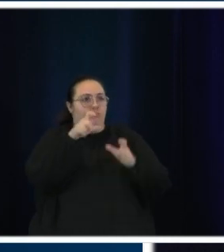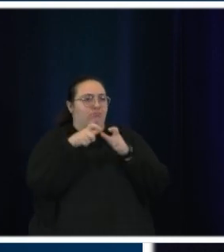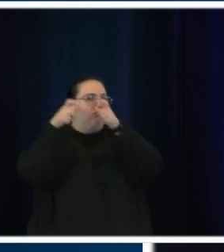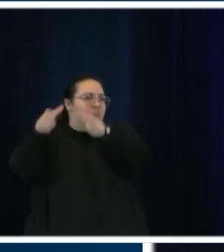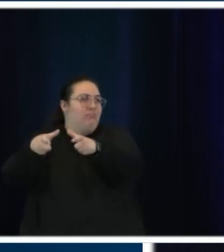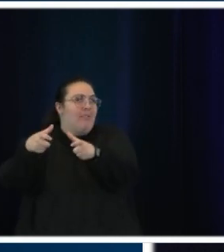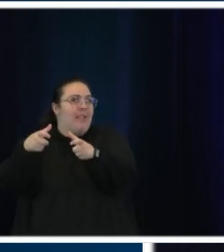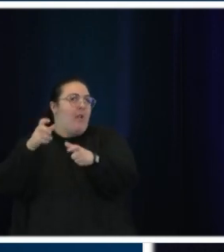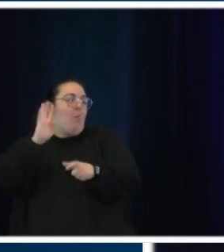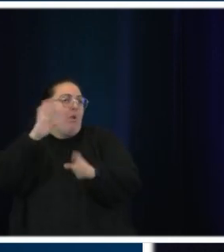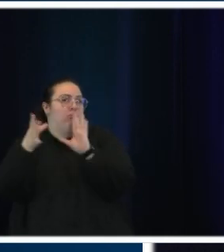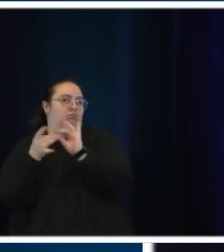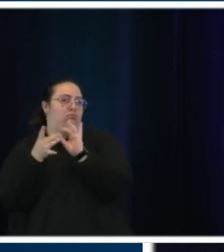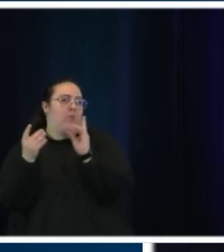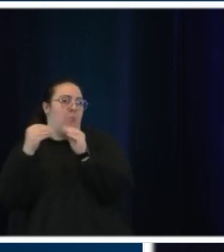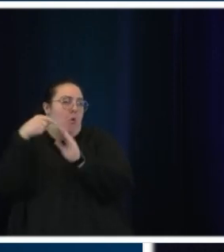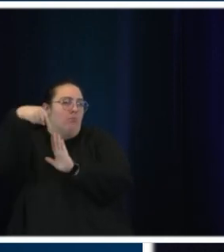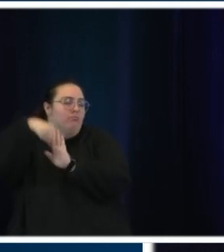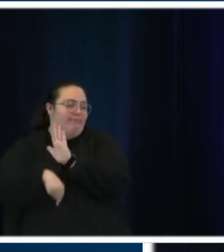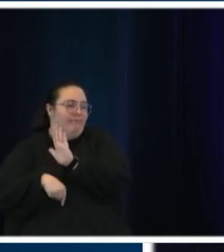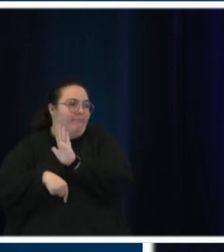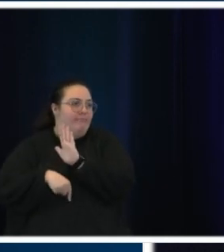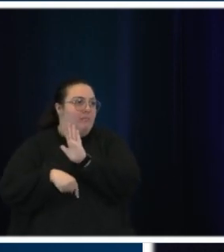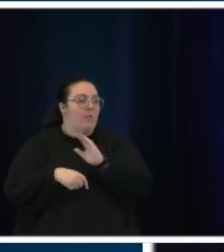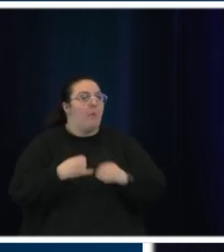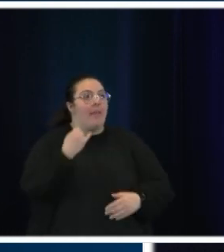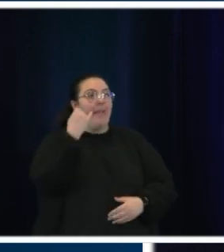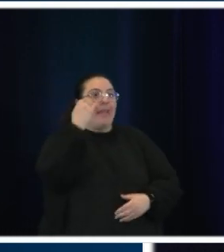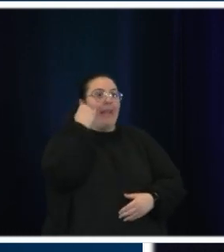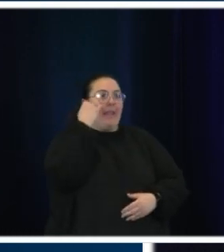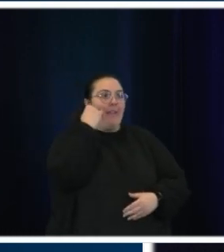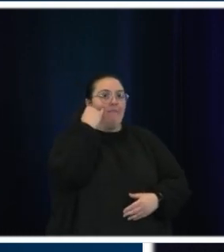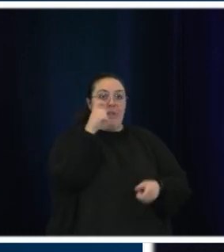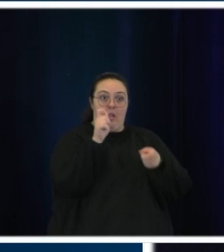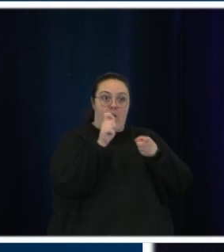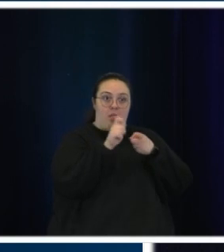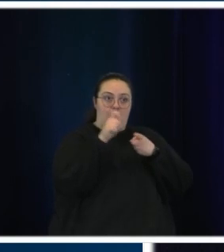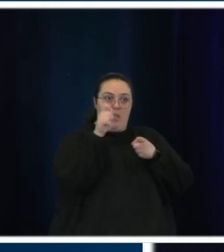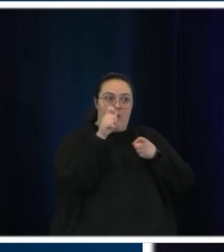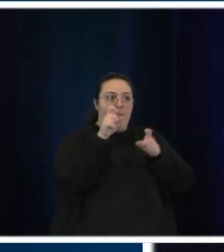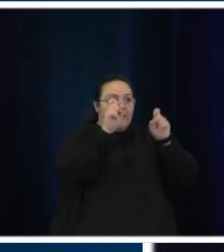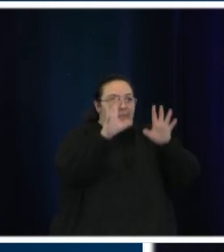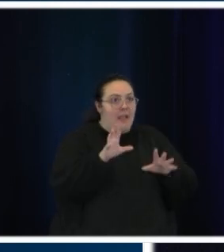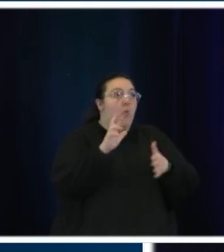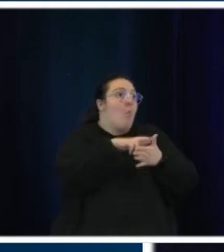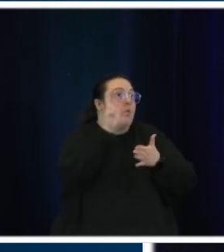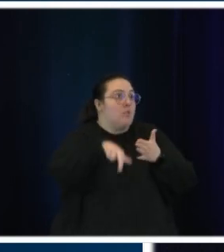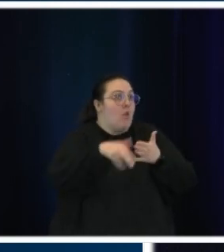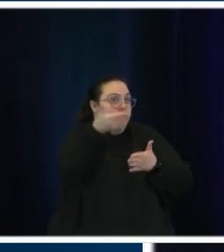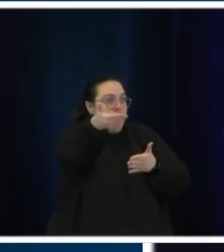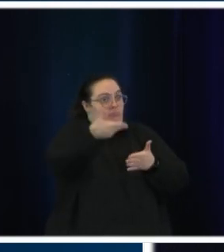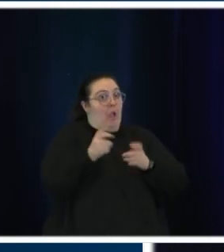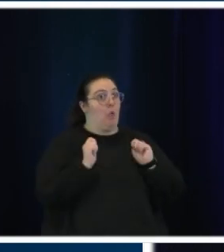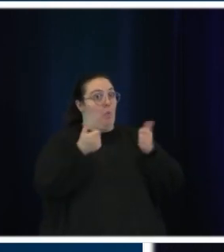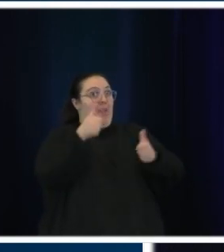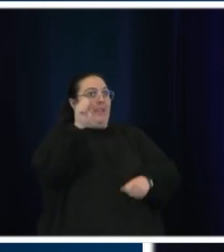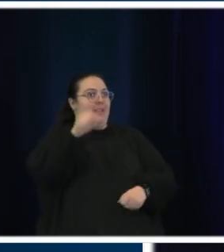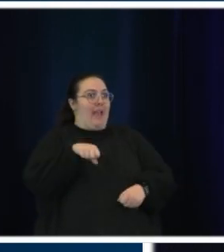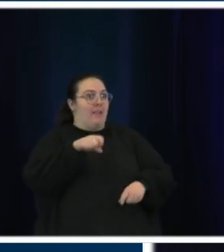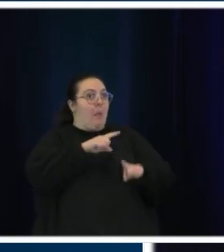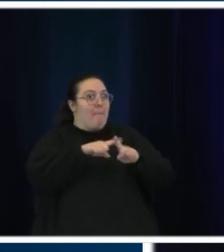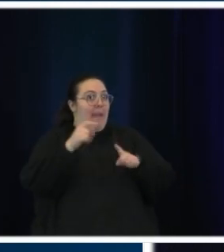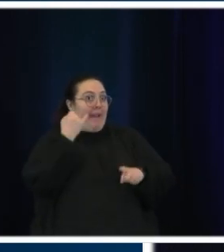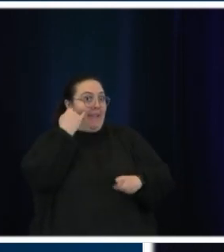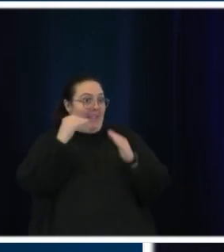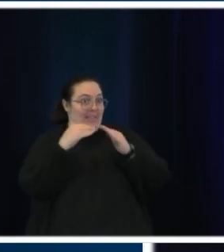that a little bit more. But yeah, so if you do the fingerprint test, you do get those results pretty quickly, but it has to be verified with the venous